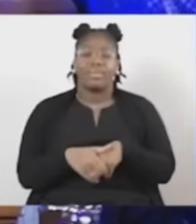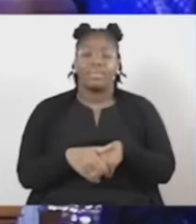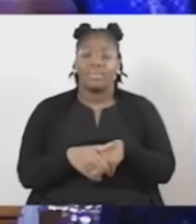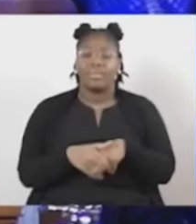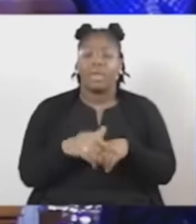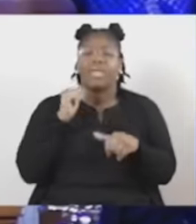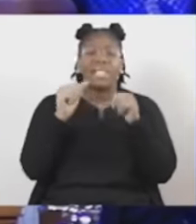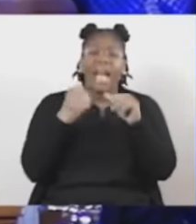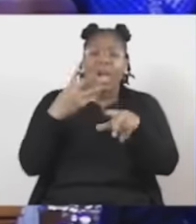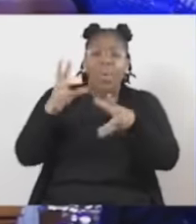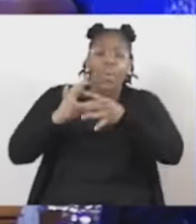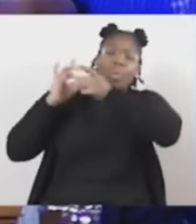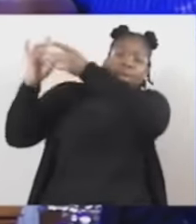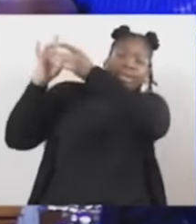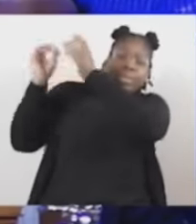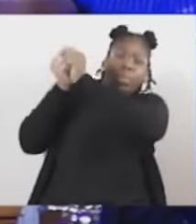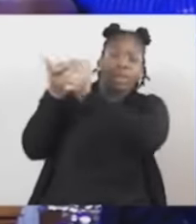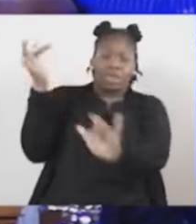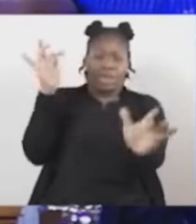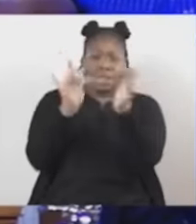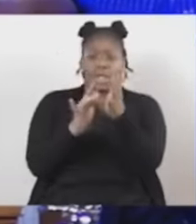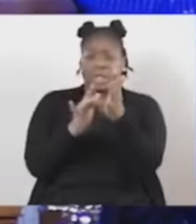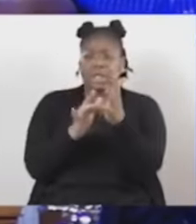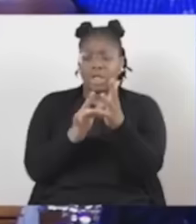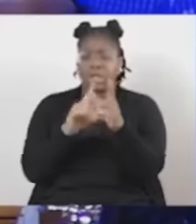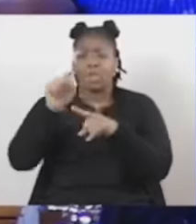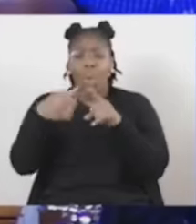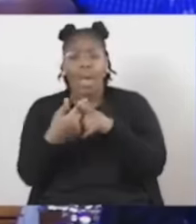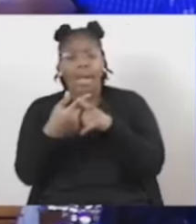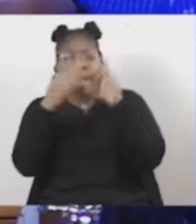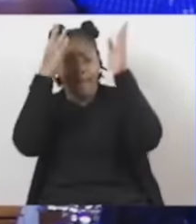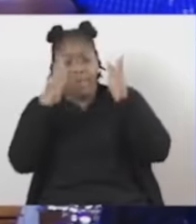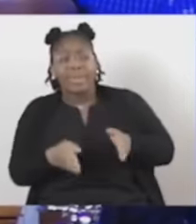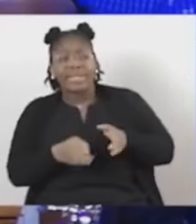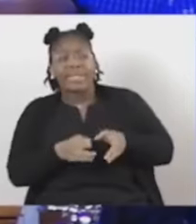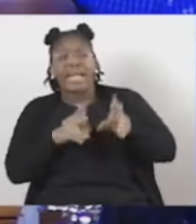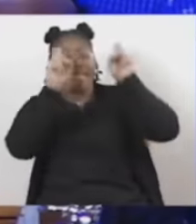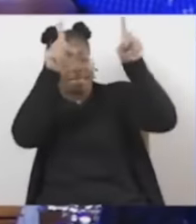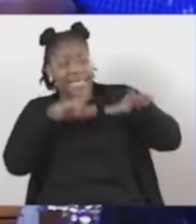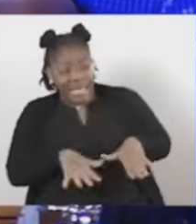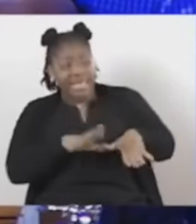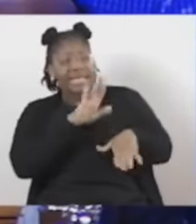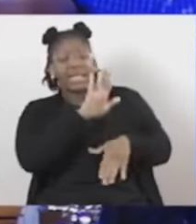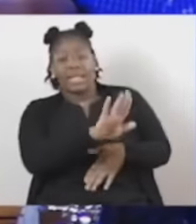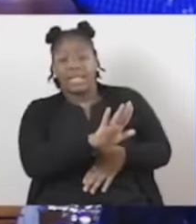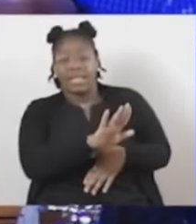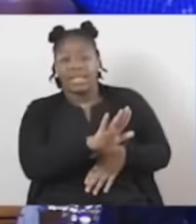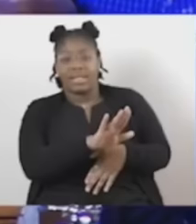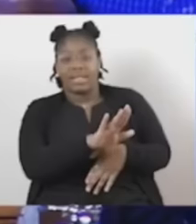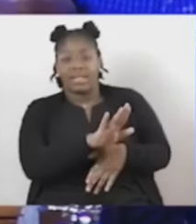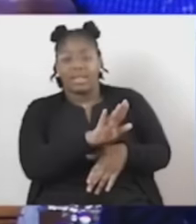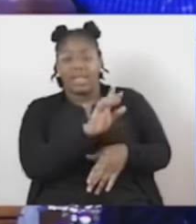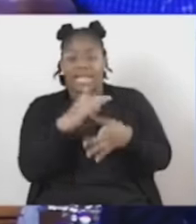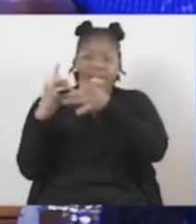enough, we find the one who makes the great declaration of Jesus being the Son of the living God now cursing his defiant